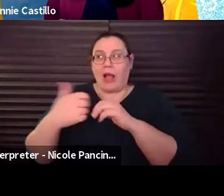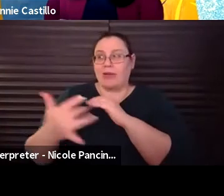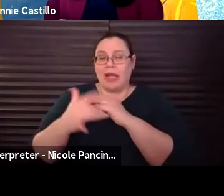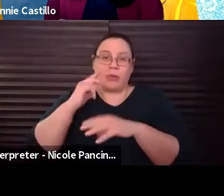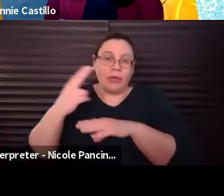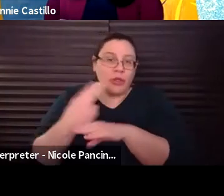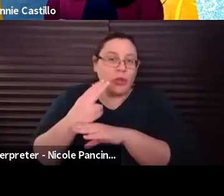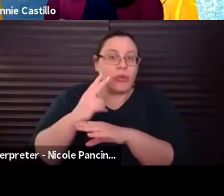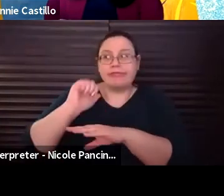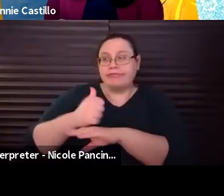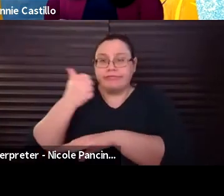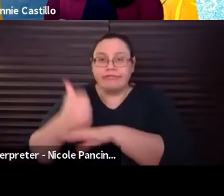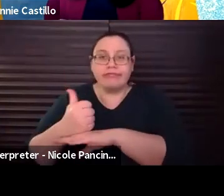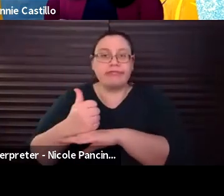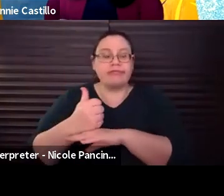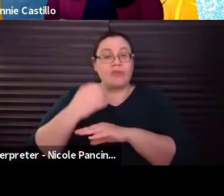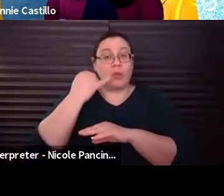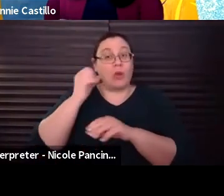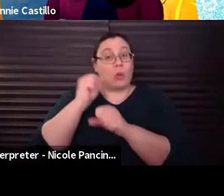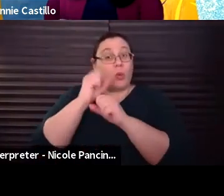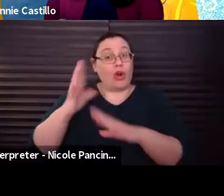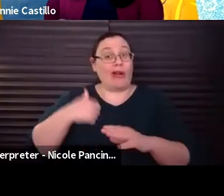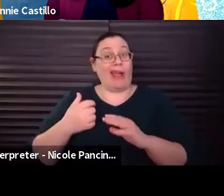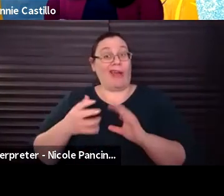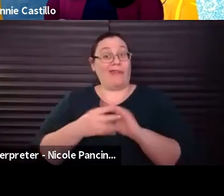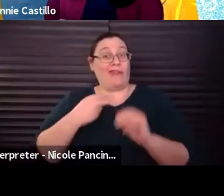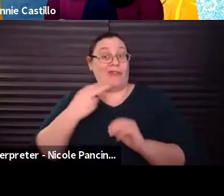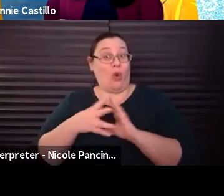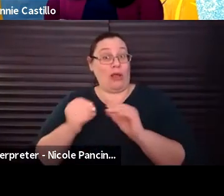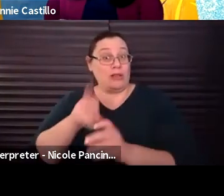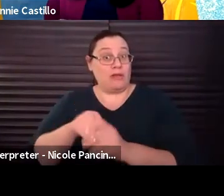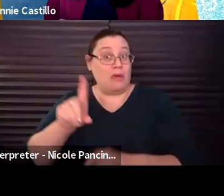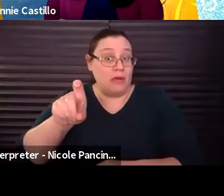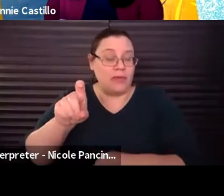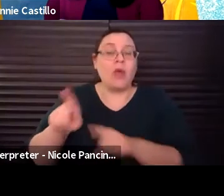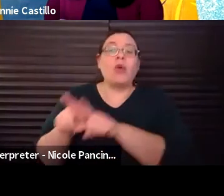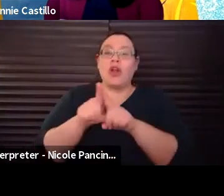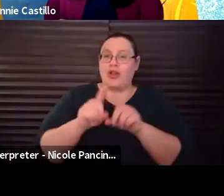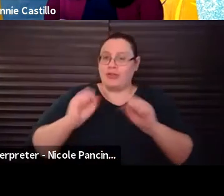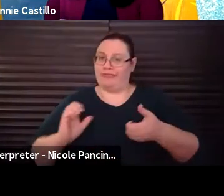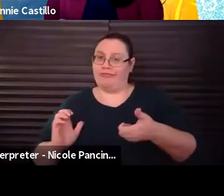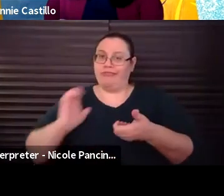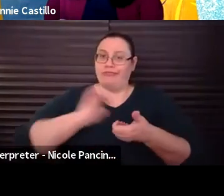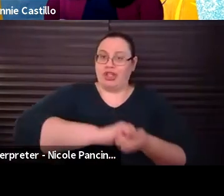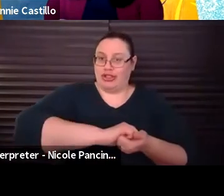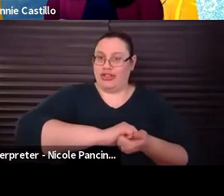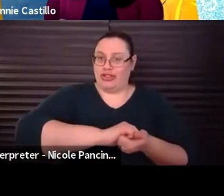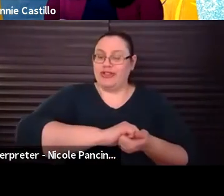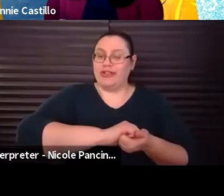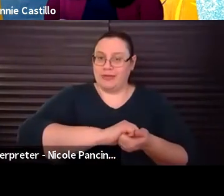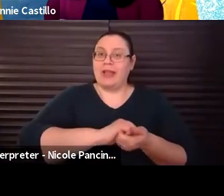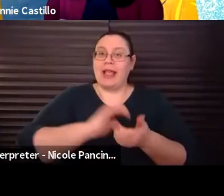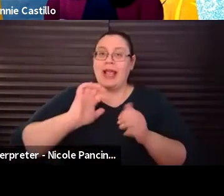implemented and whether there'll be a worker voice engaged in it, we're also very much partners in how we